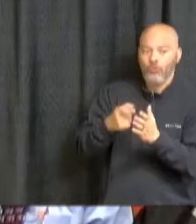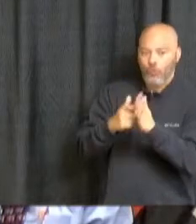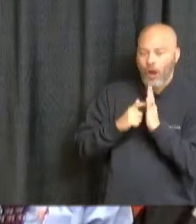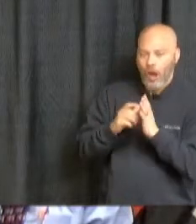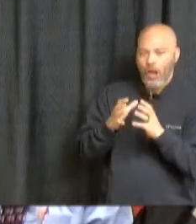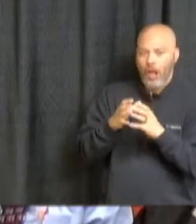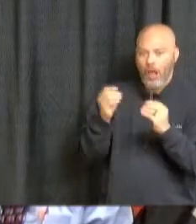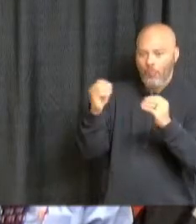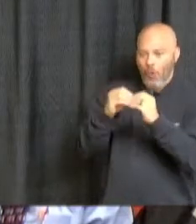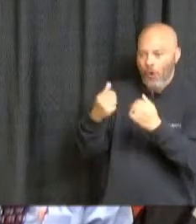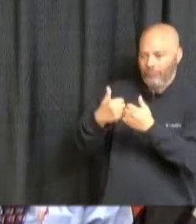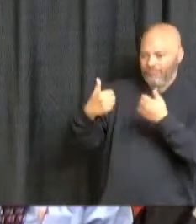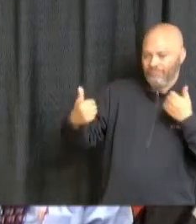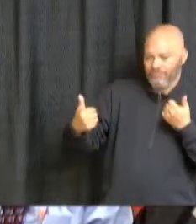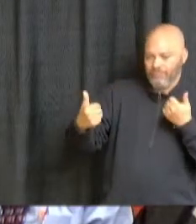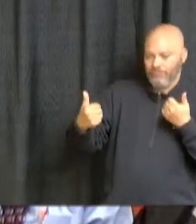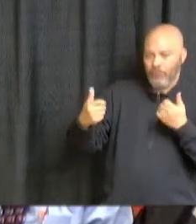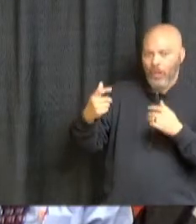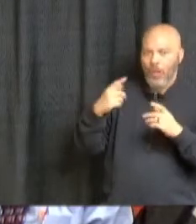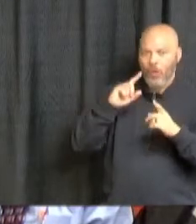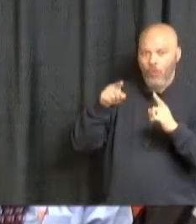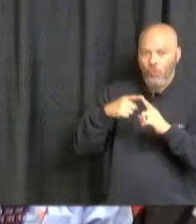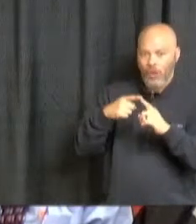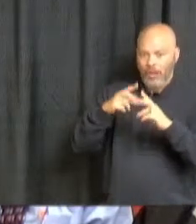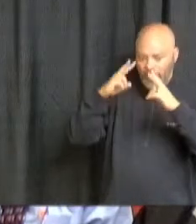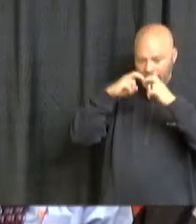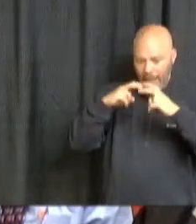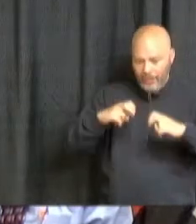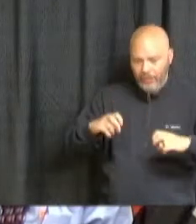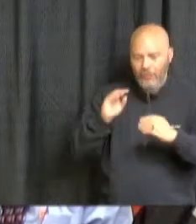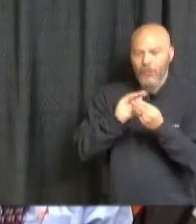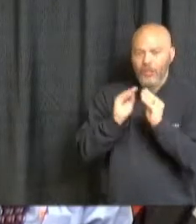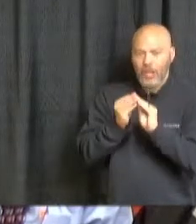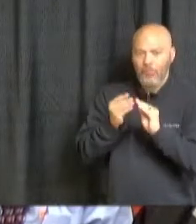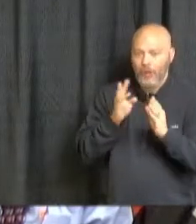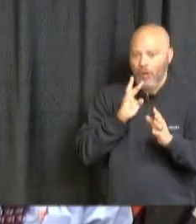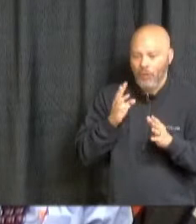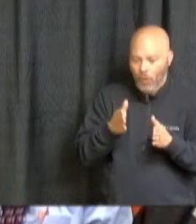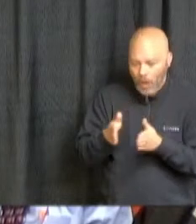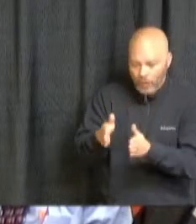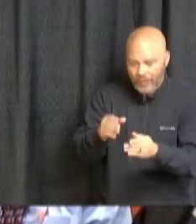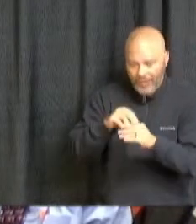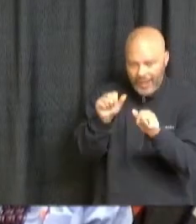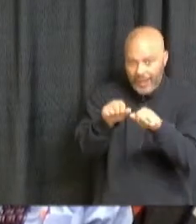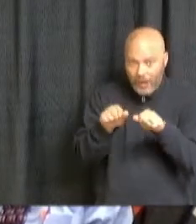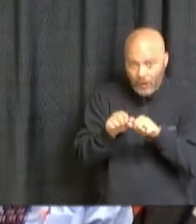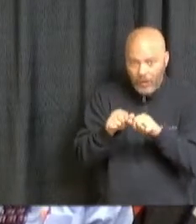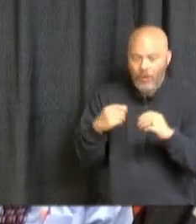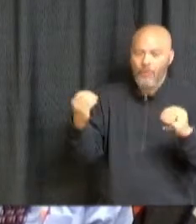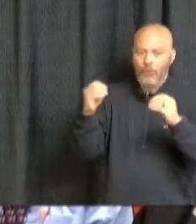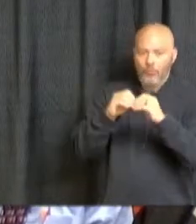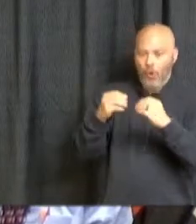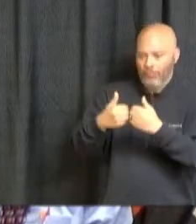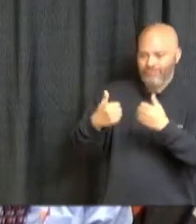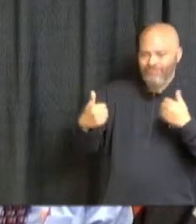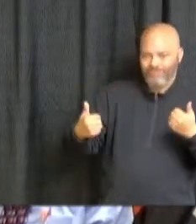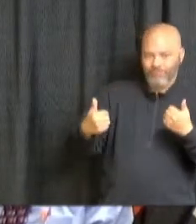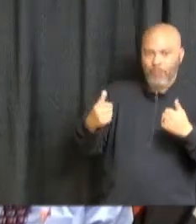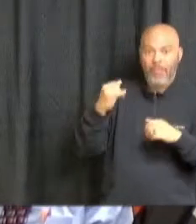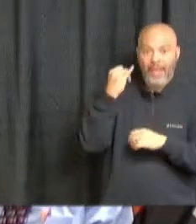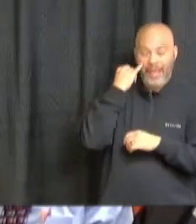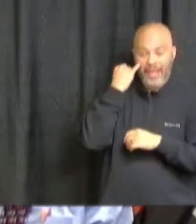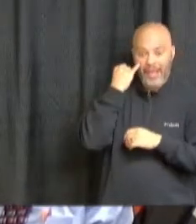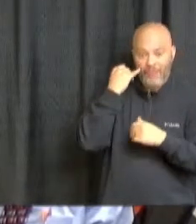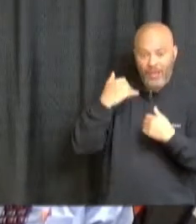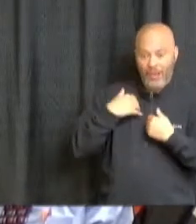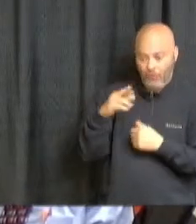lot more standoff distance, especially once an analysis done of the number of streams that are in that area. There's a lot further standoff distance. If it